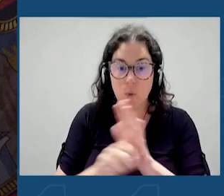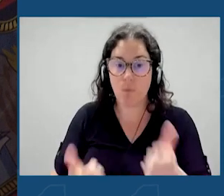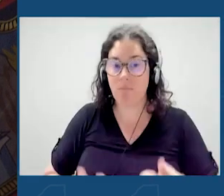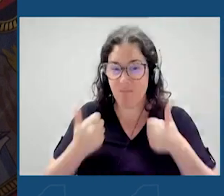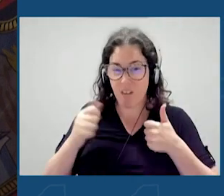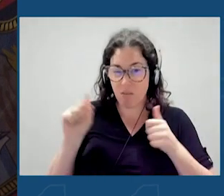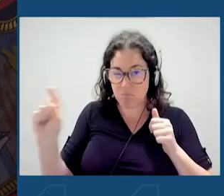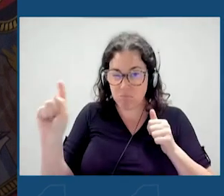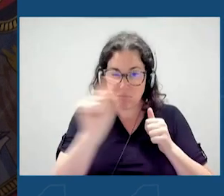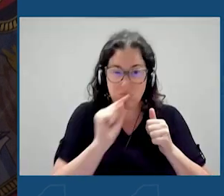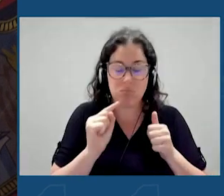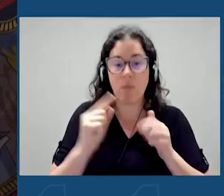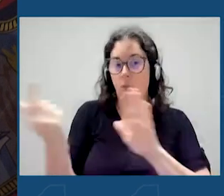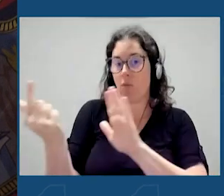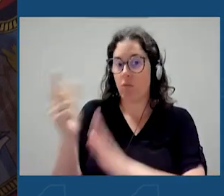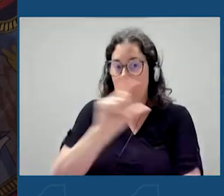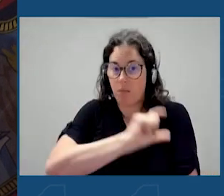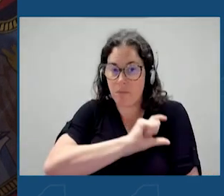law enforcement,